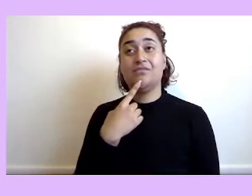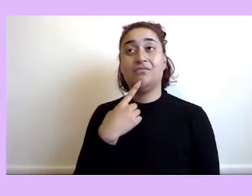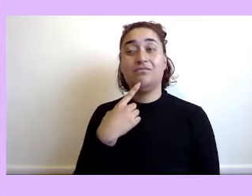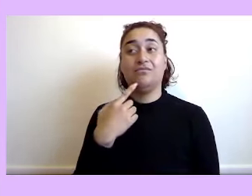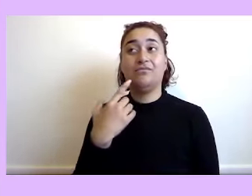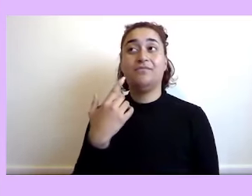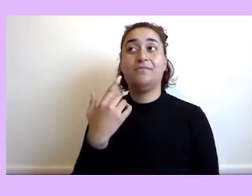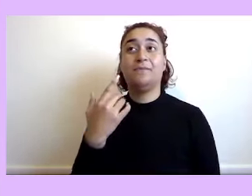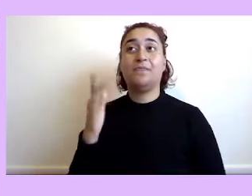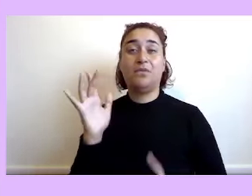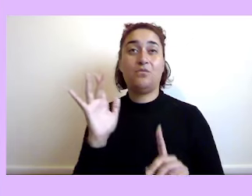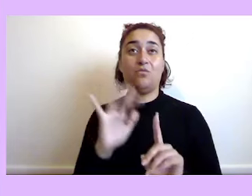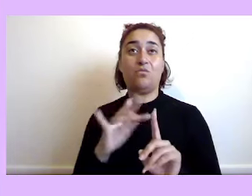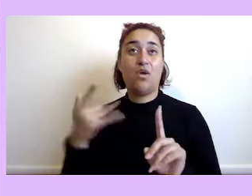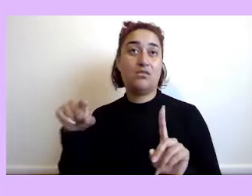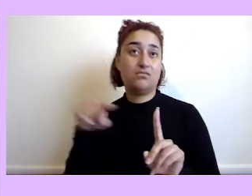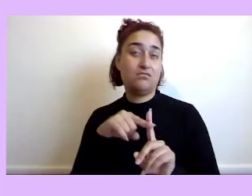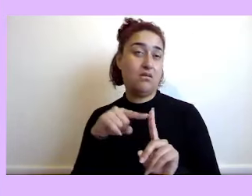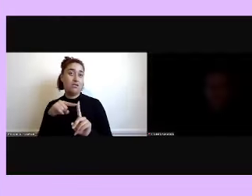bright spot is